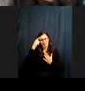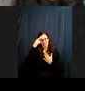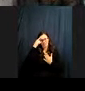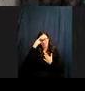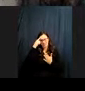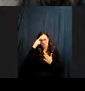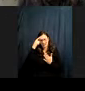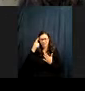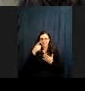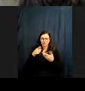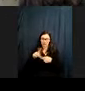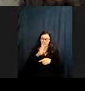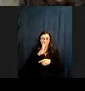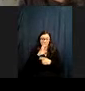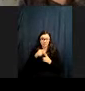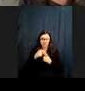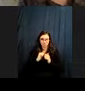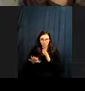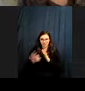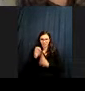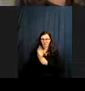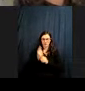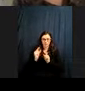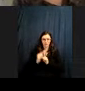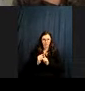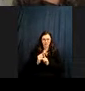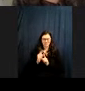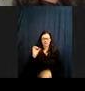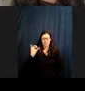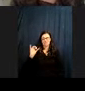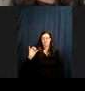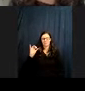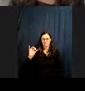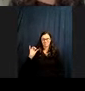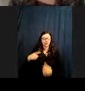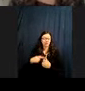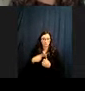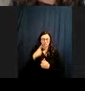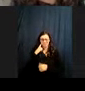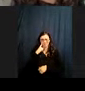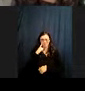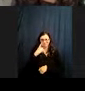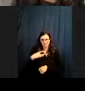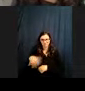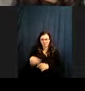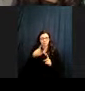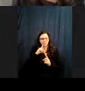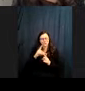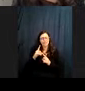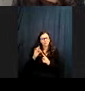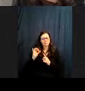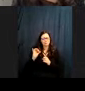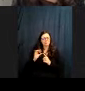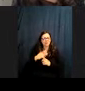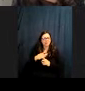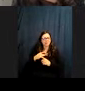the way we speak when we're trying to find the right word. So at first I didn't think I liked it, but it really grew on me. And now I